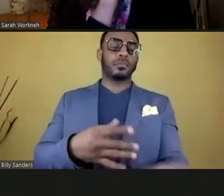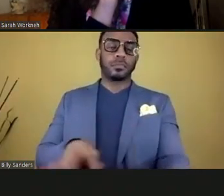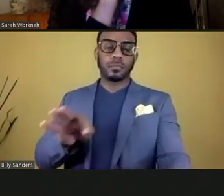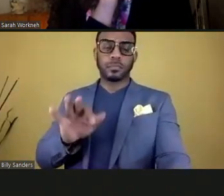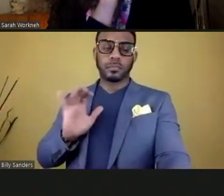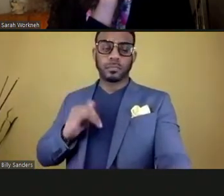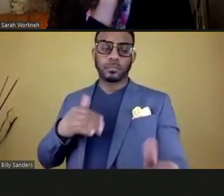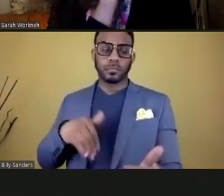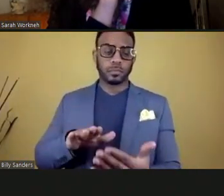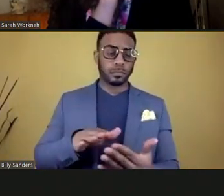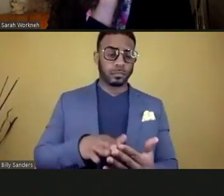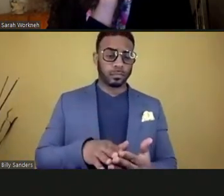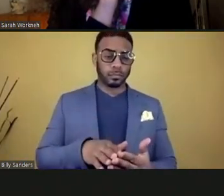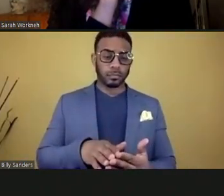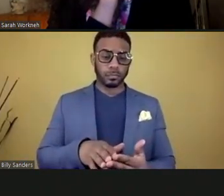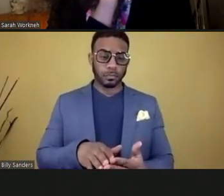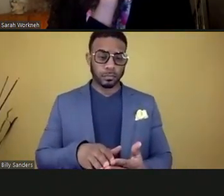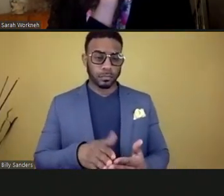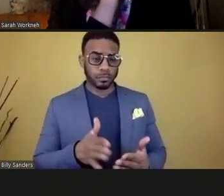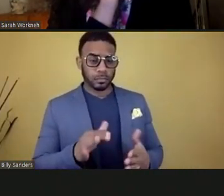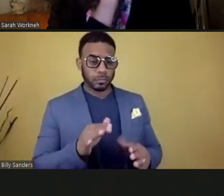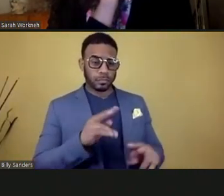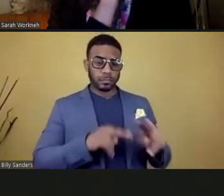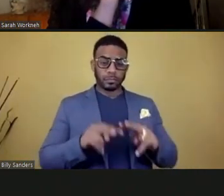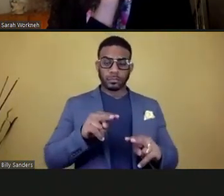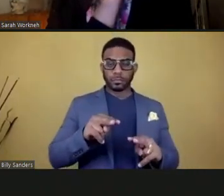approach, letting exploration happen